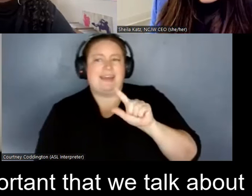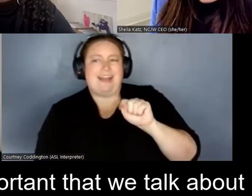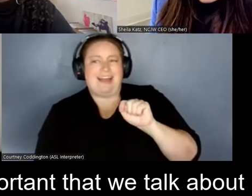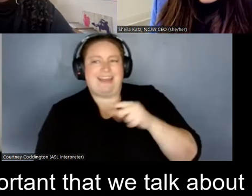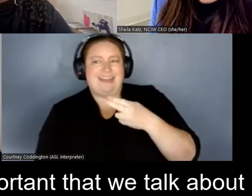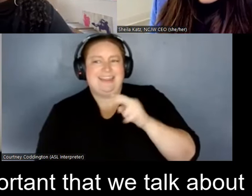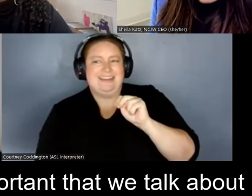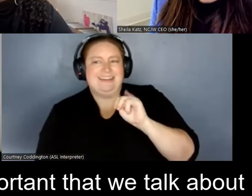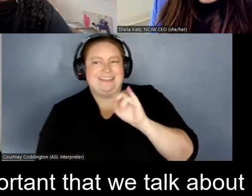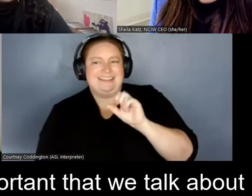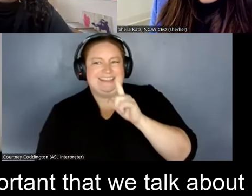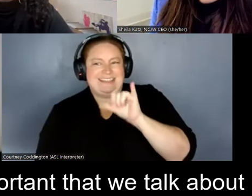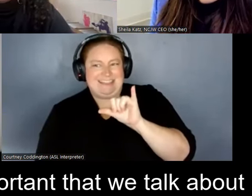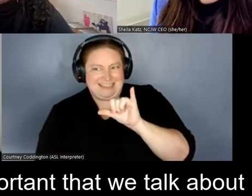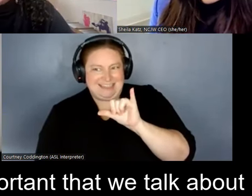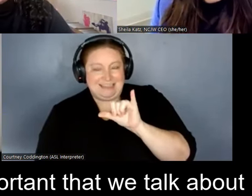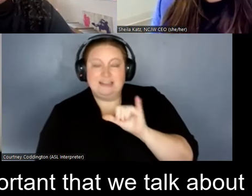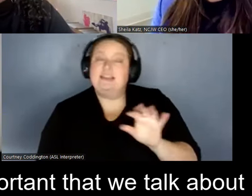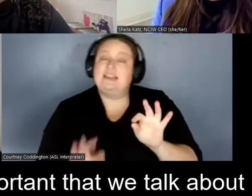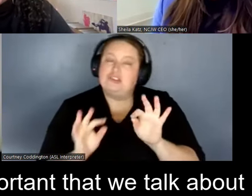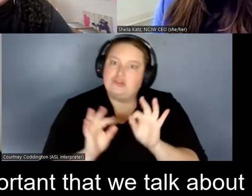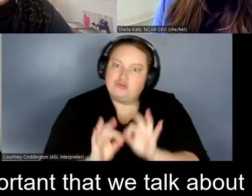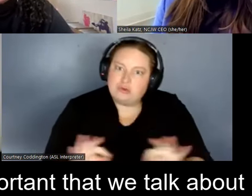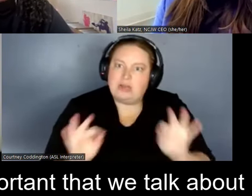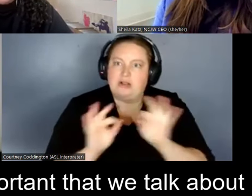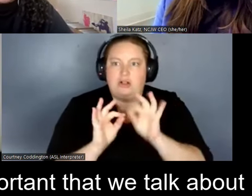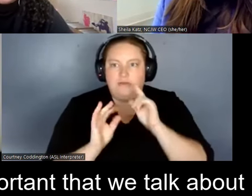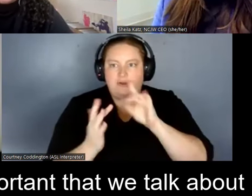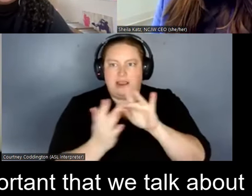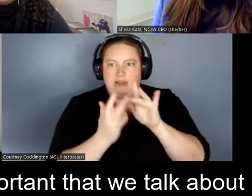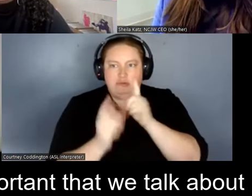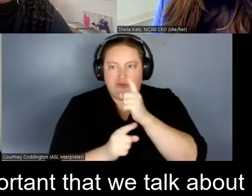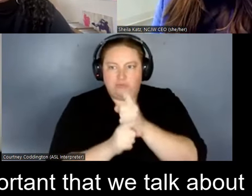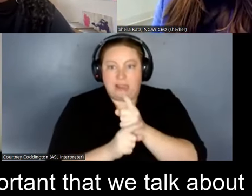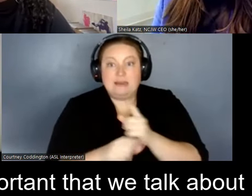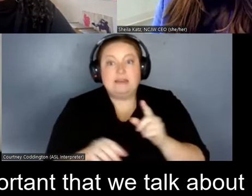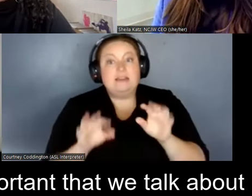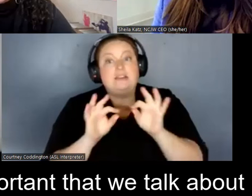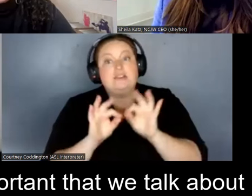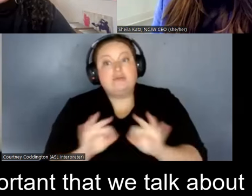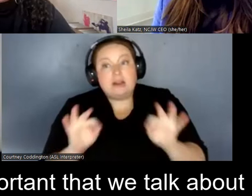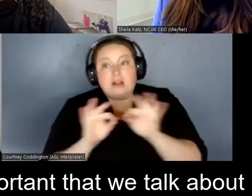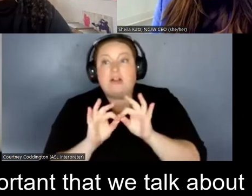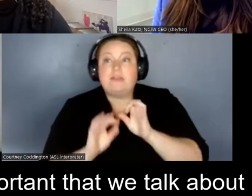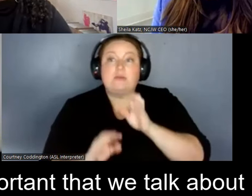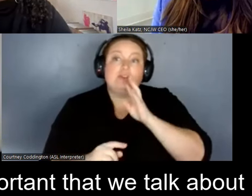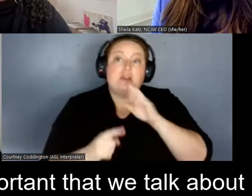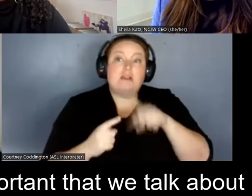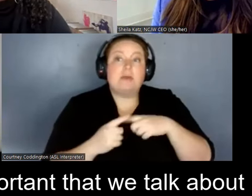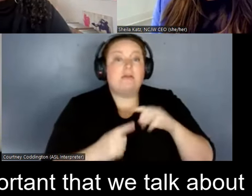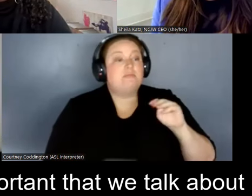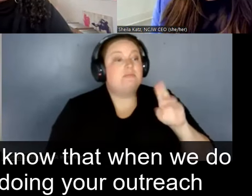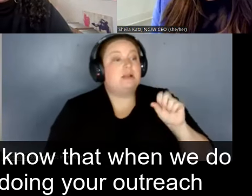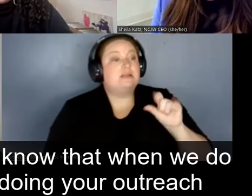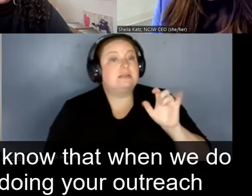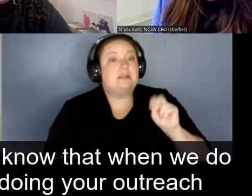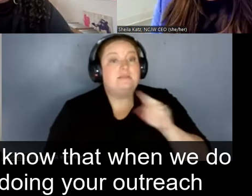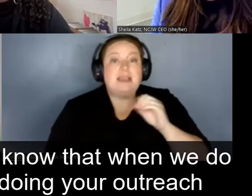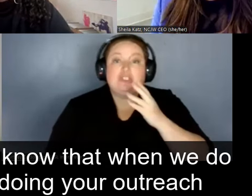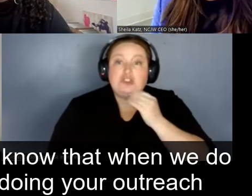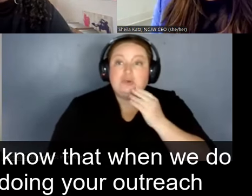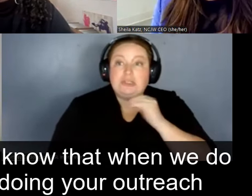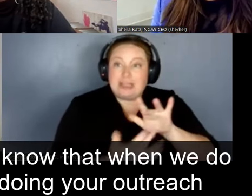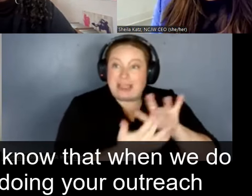right. It is absolutely important that we talk about Muslim Jewish outreach and the importance of doing